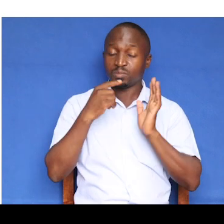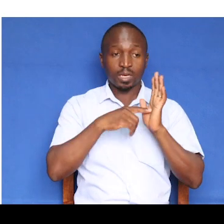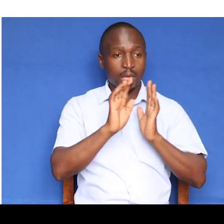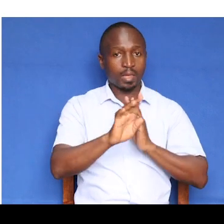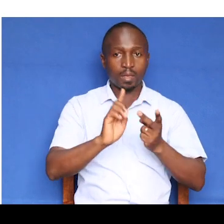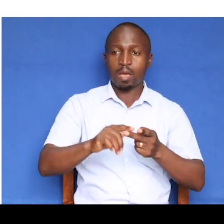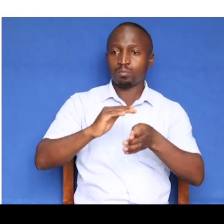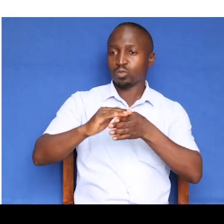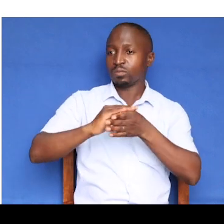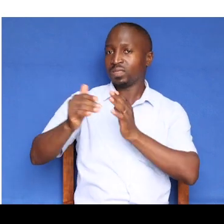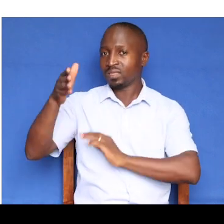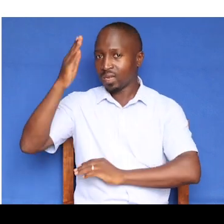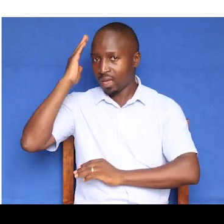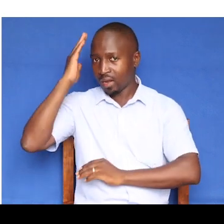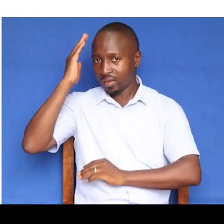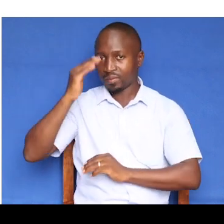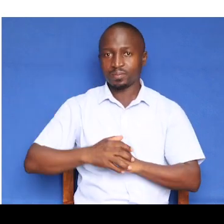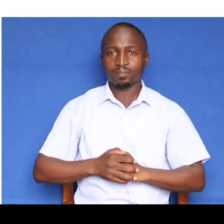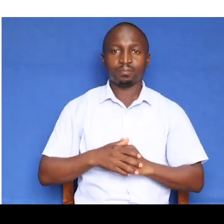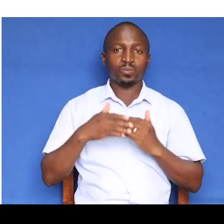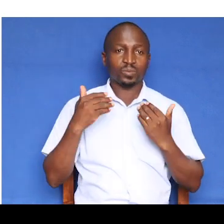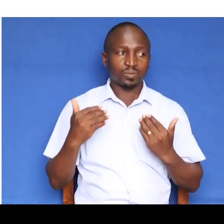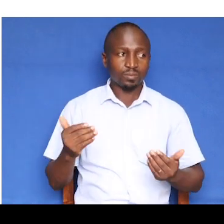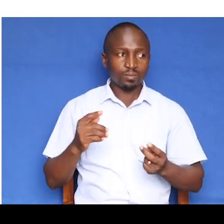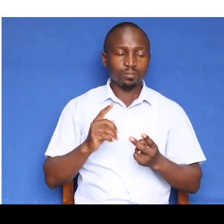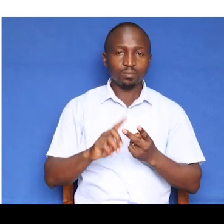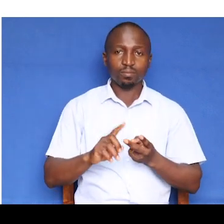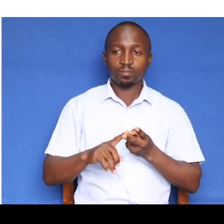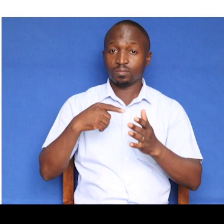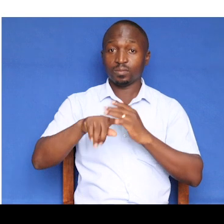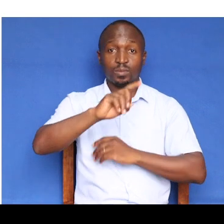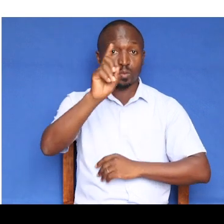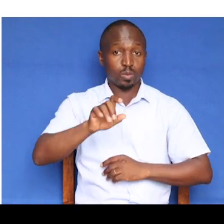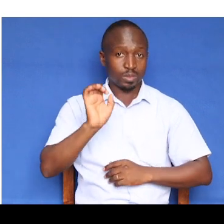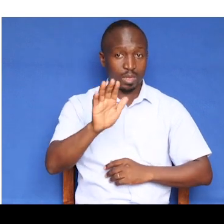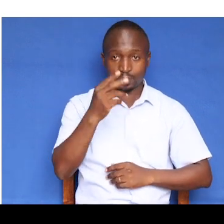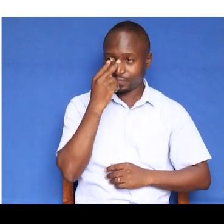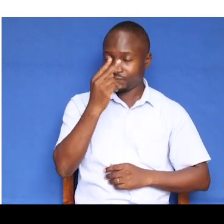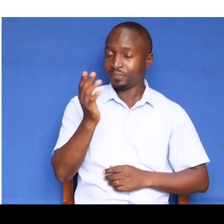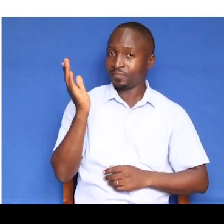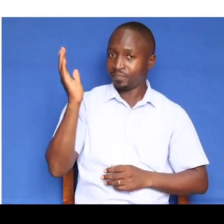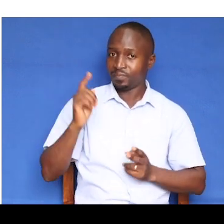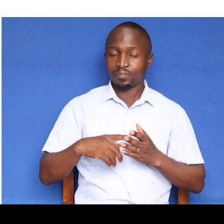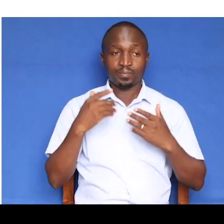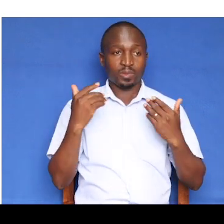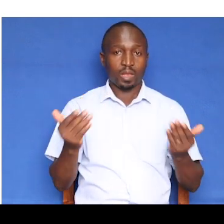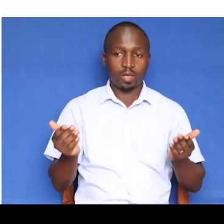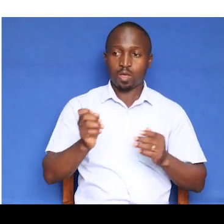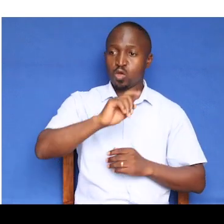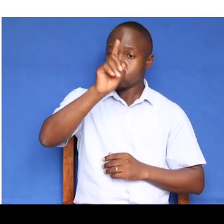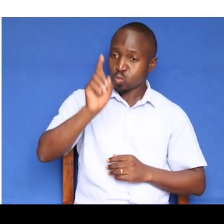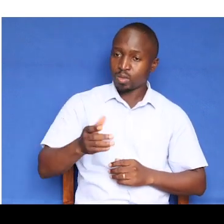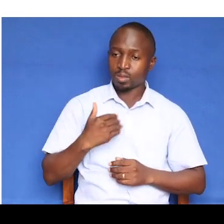represents government expenditures, as we see in our question. So question needs